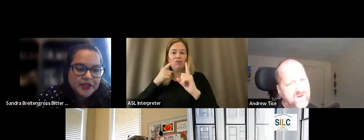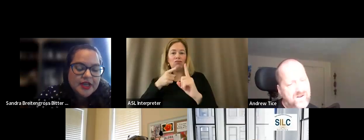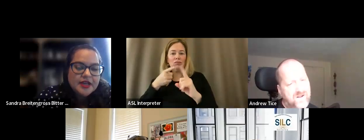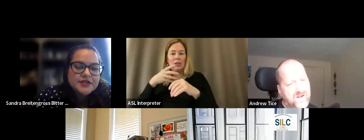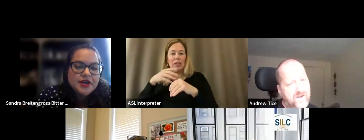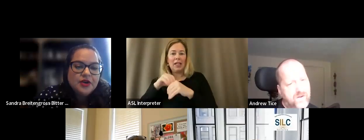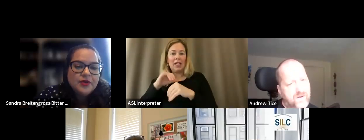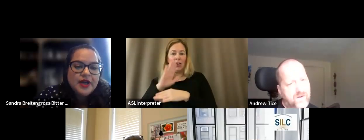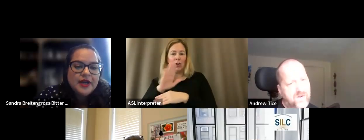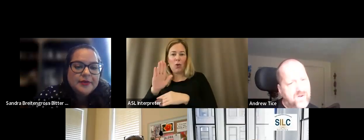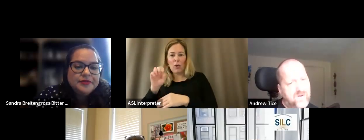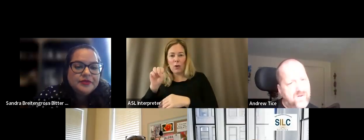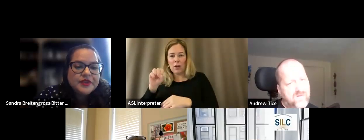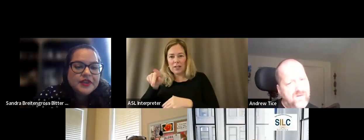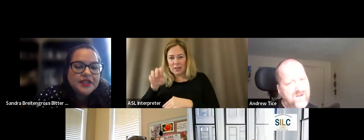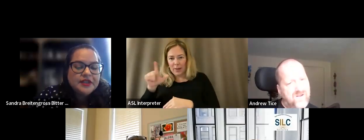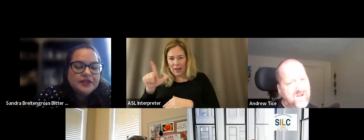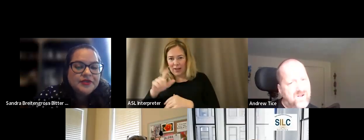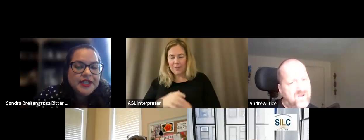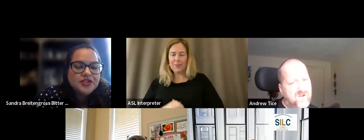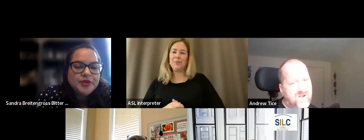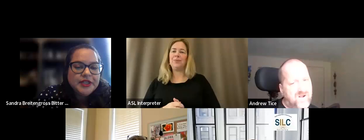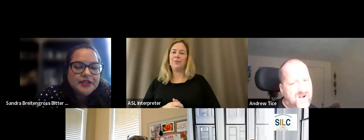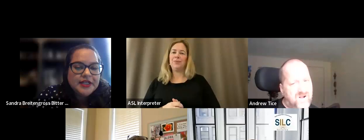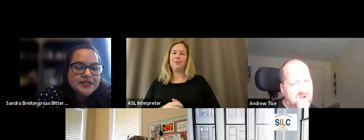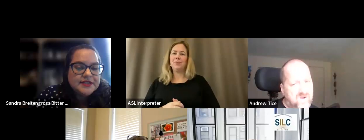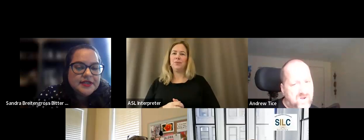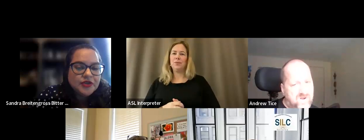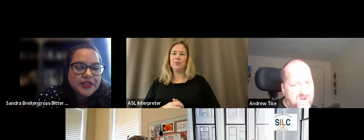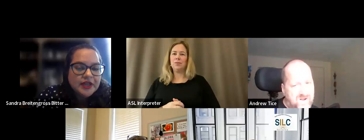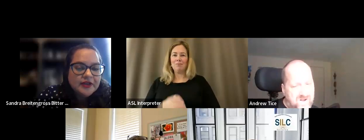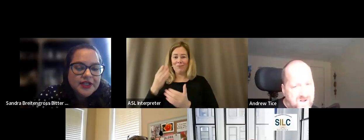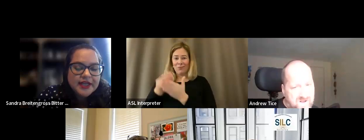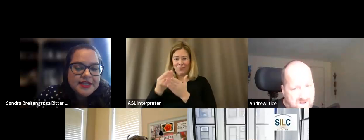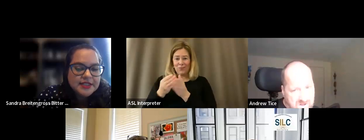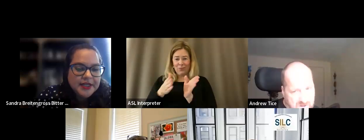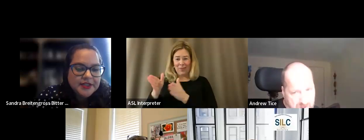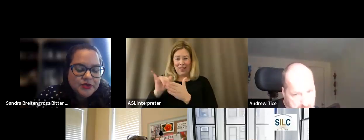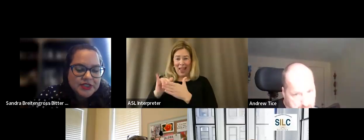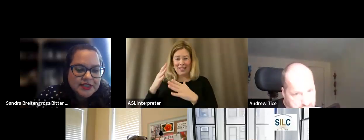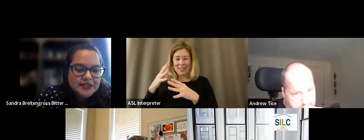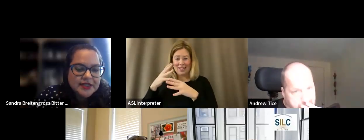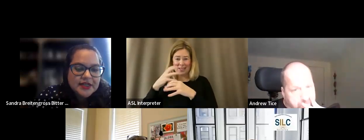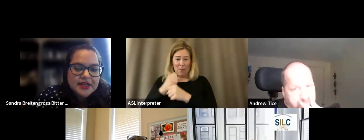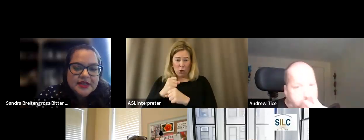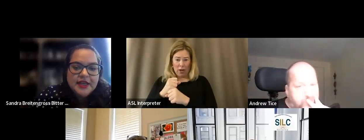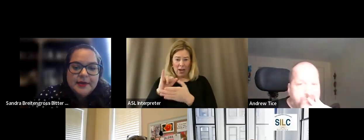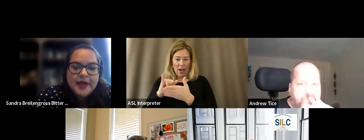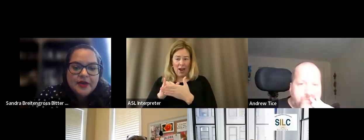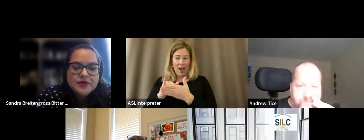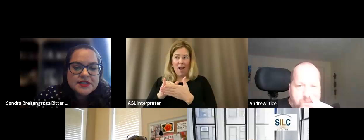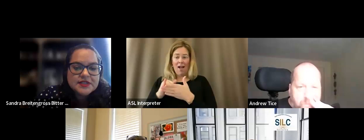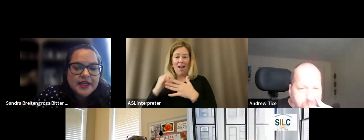SPIL. So the financial plan is a summary of the anticipated sources,